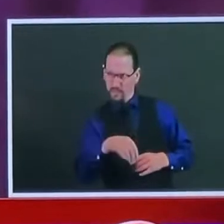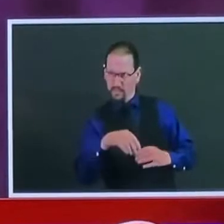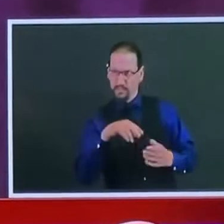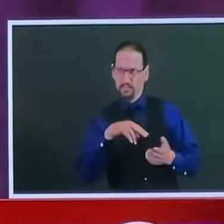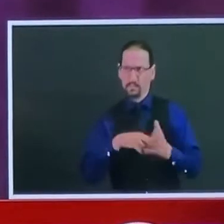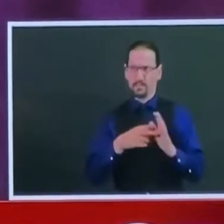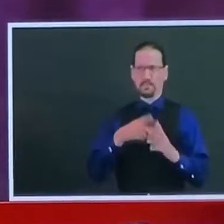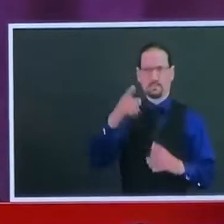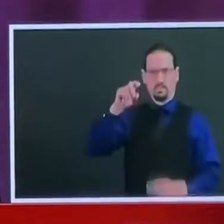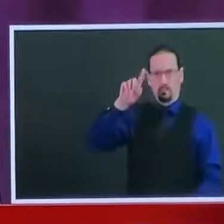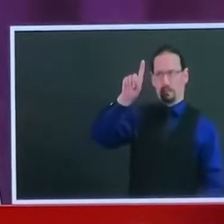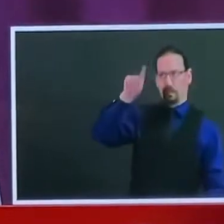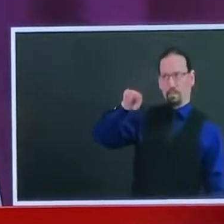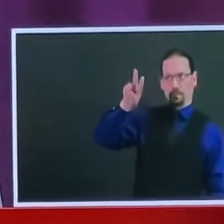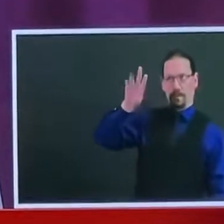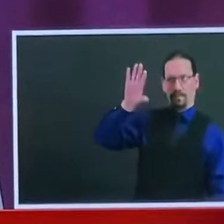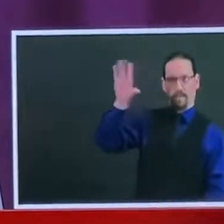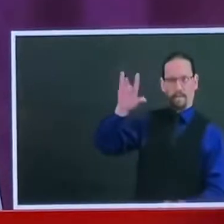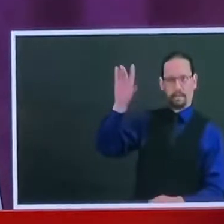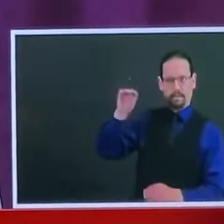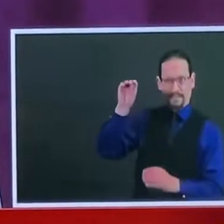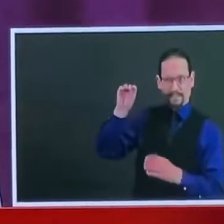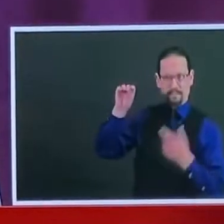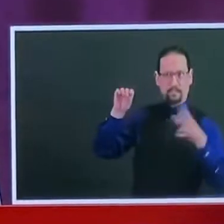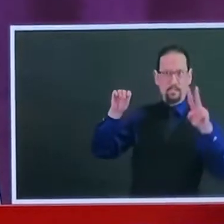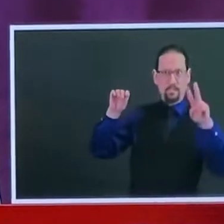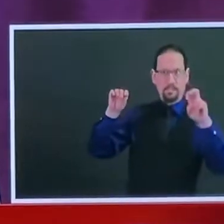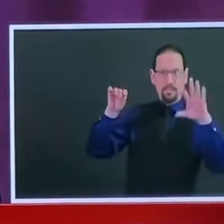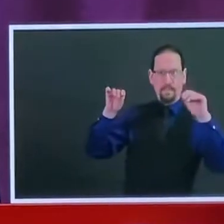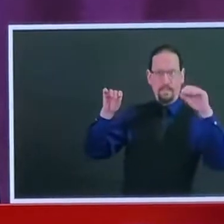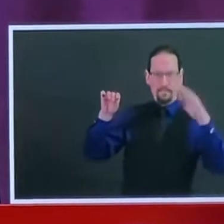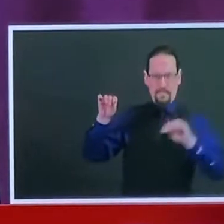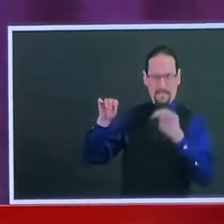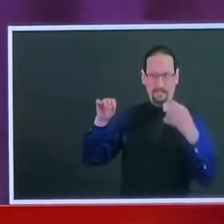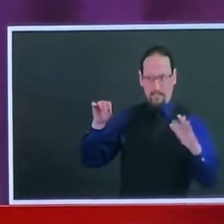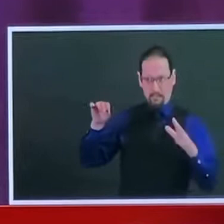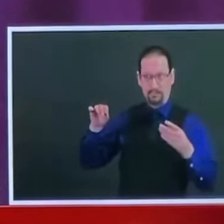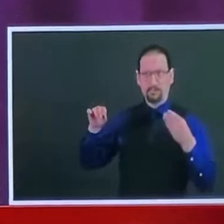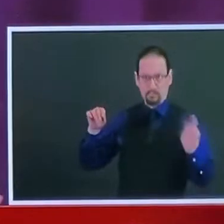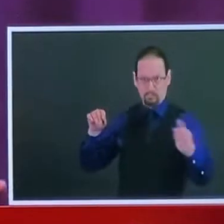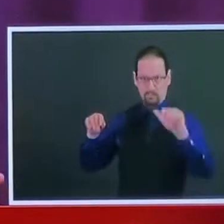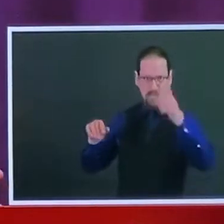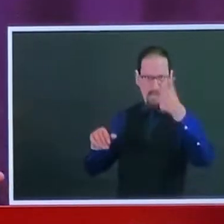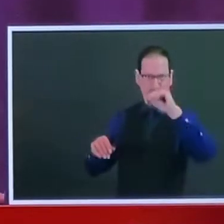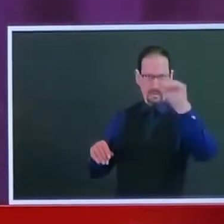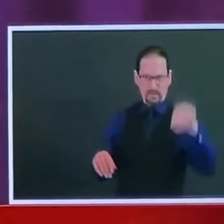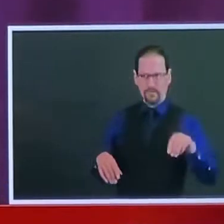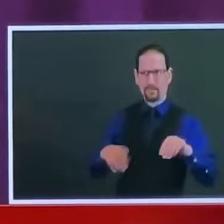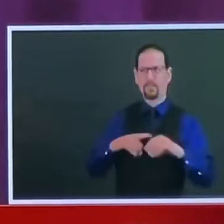bit more. Ben, but we have a line of sight to have, we have probably allocated